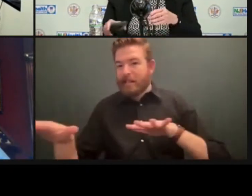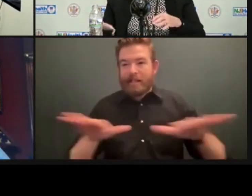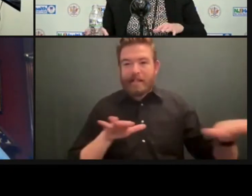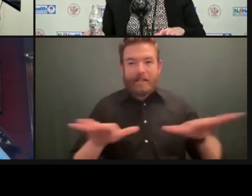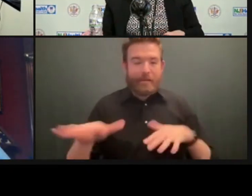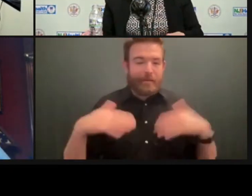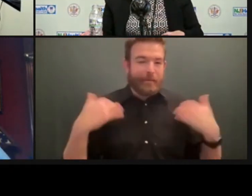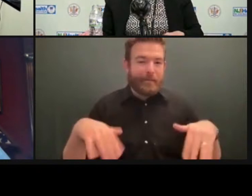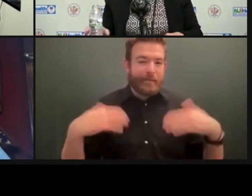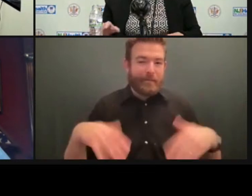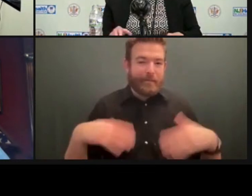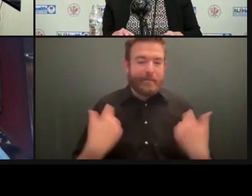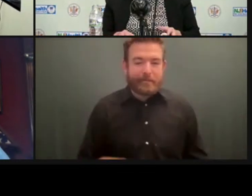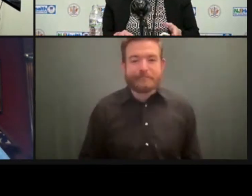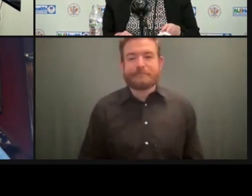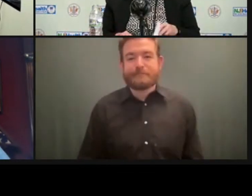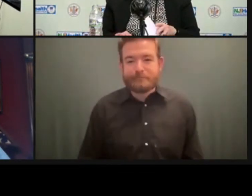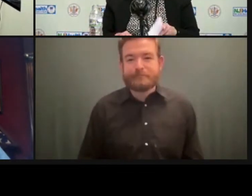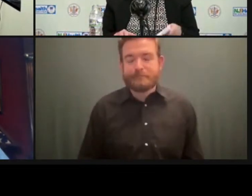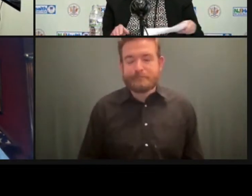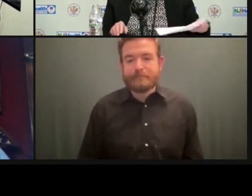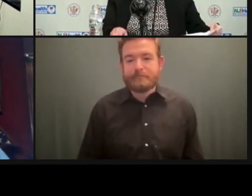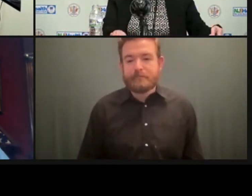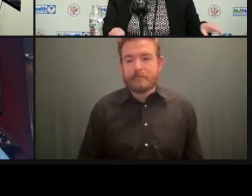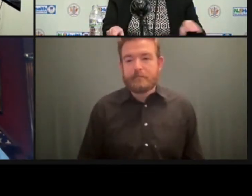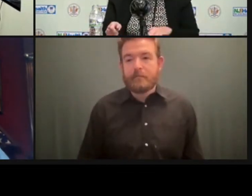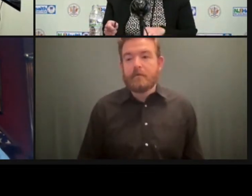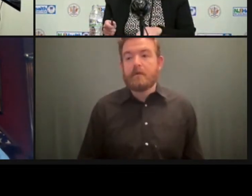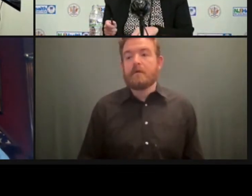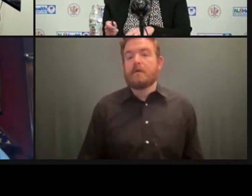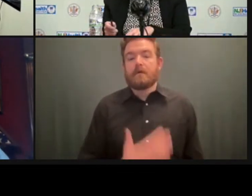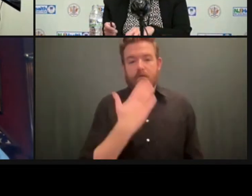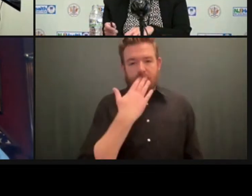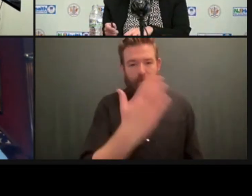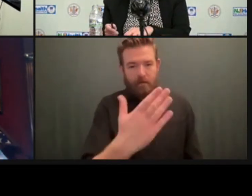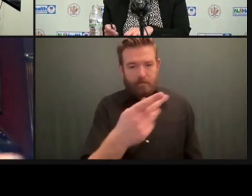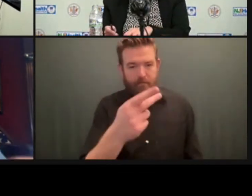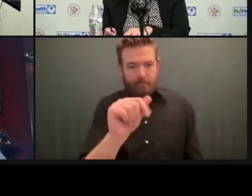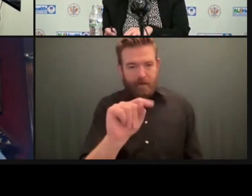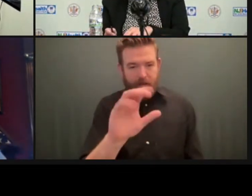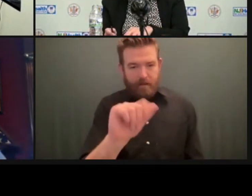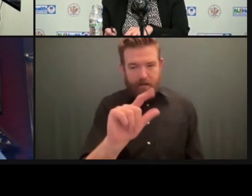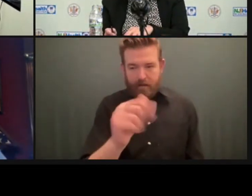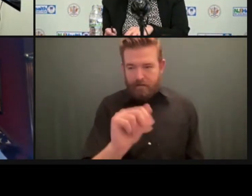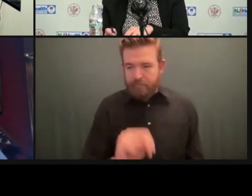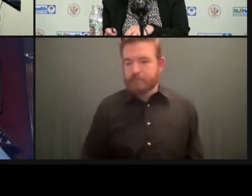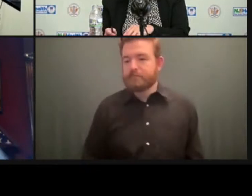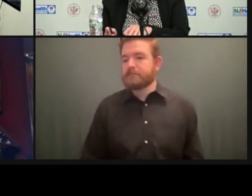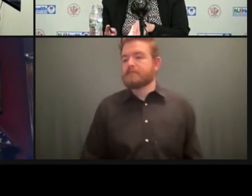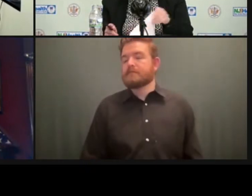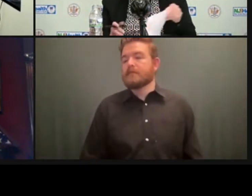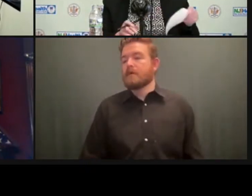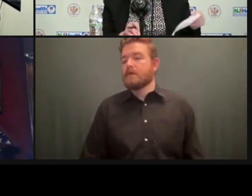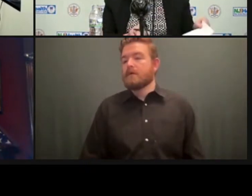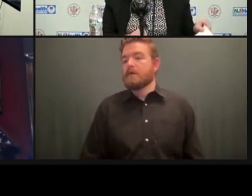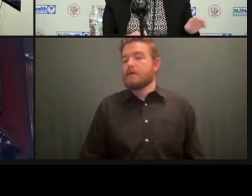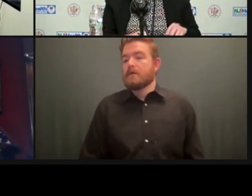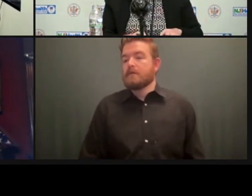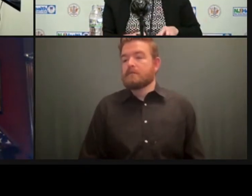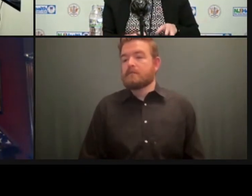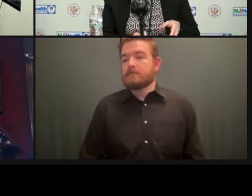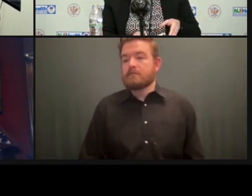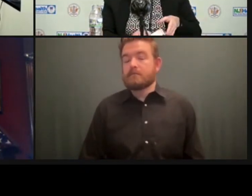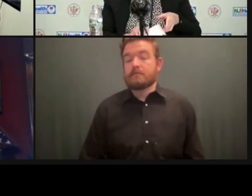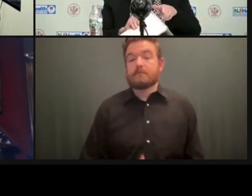So thank you for all of the above. A variation on my comments in your very good